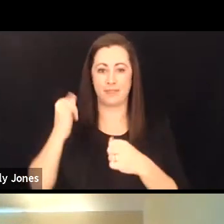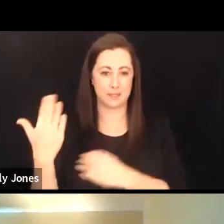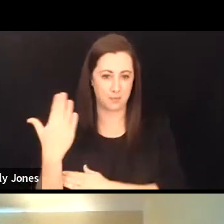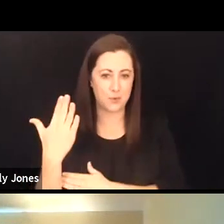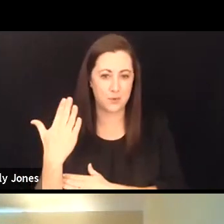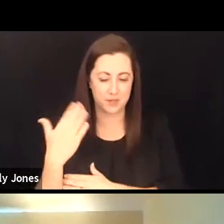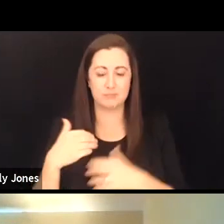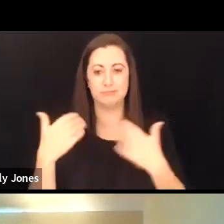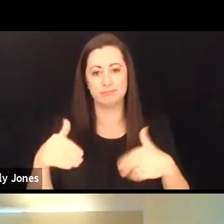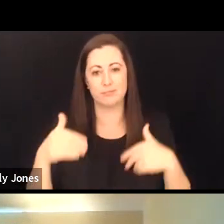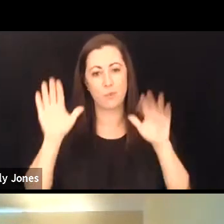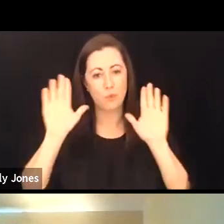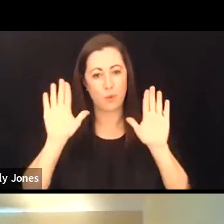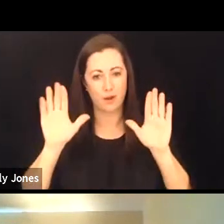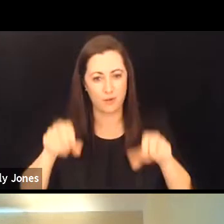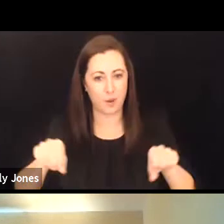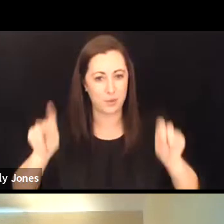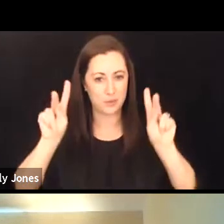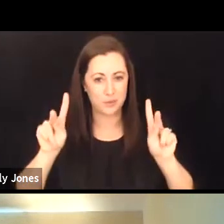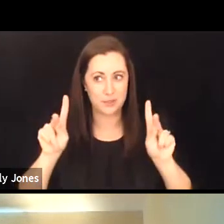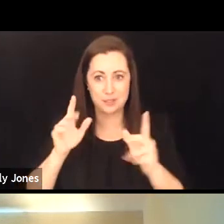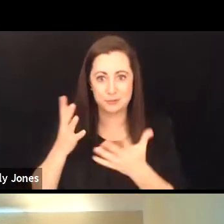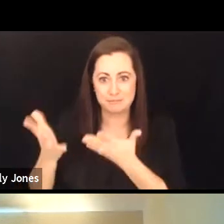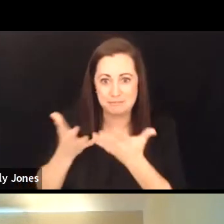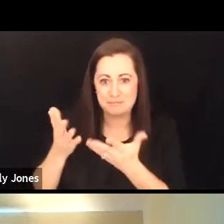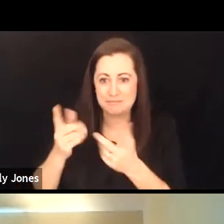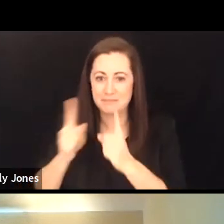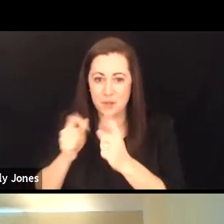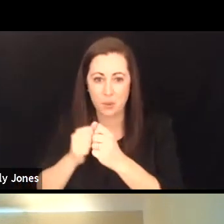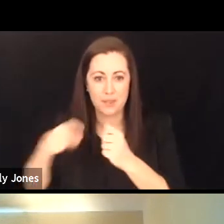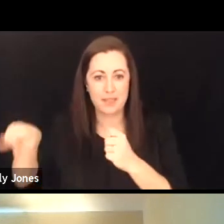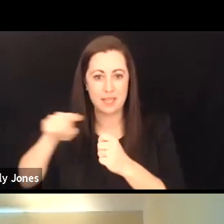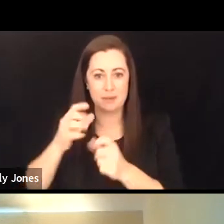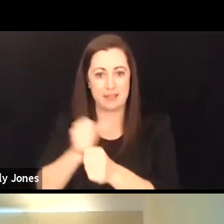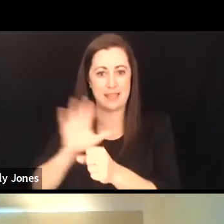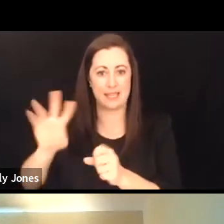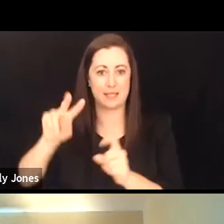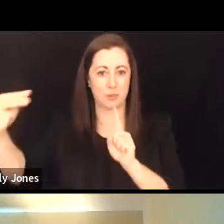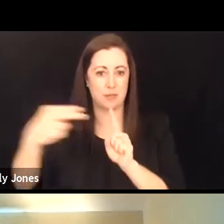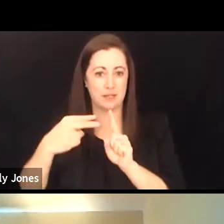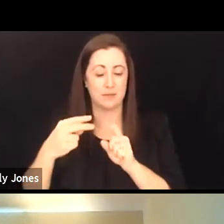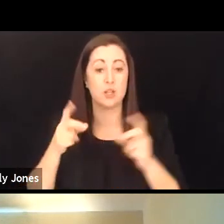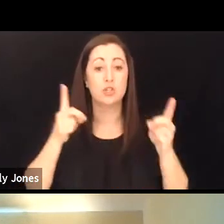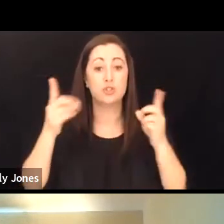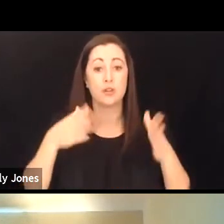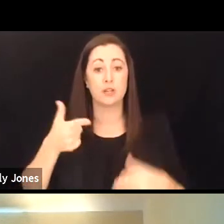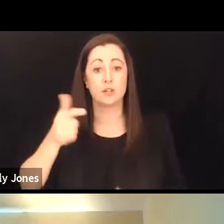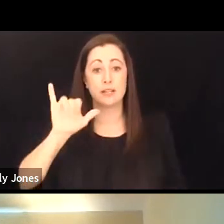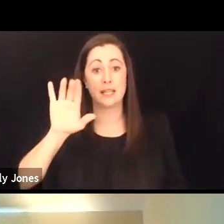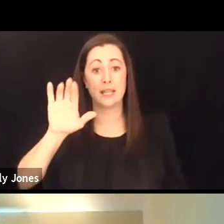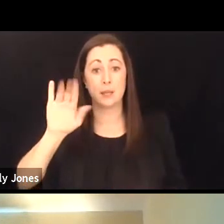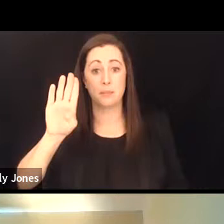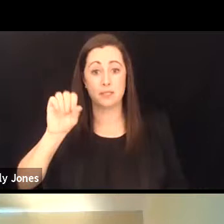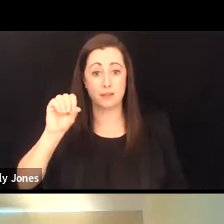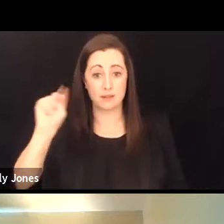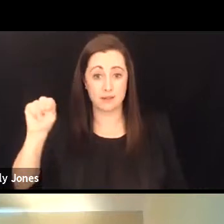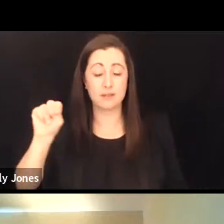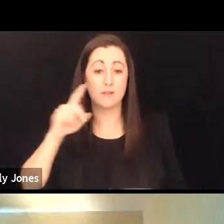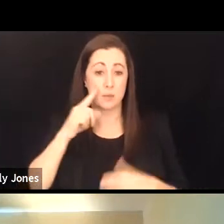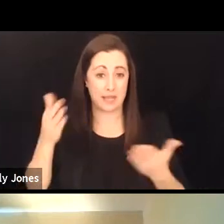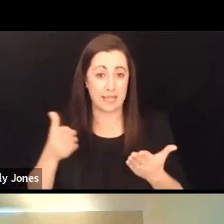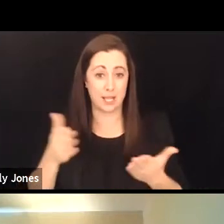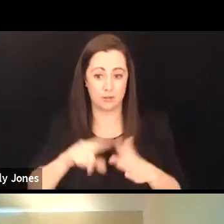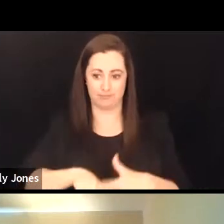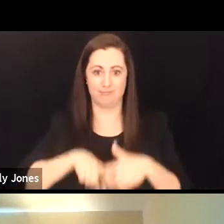A wonderful opportunity to speak with him and gain his perspective. To Director Gibson for being here with us this morning and kicking us off to this